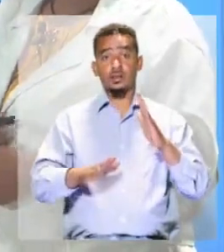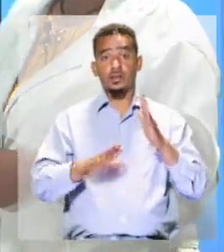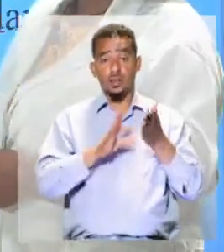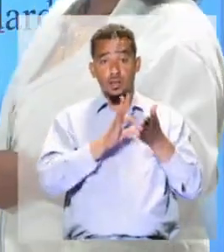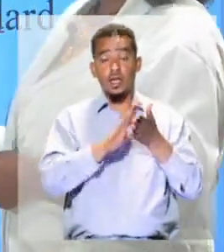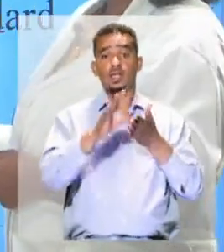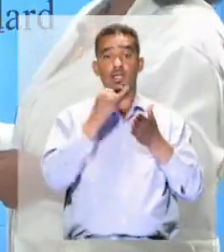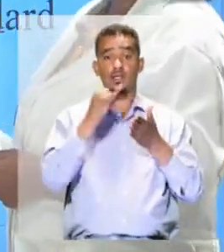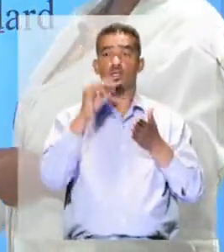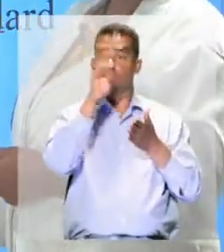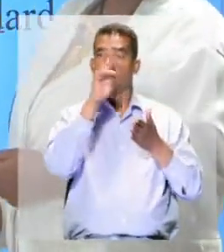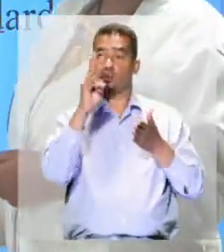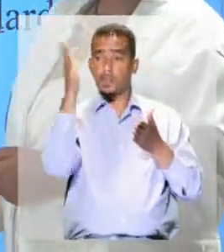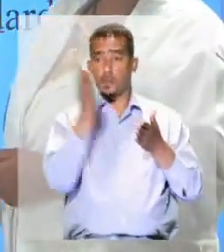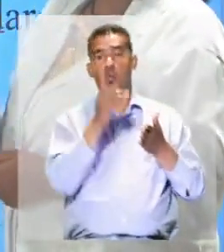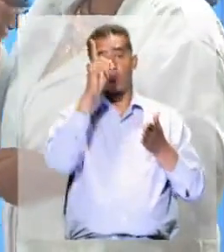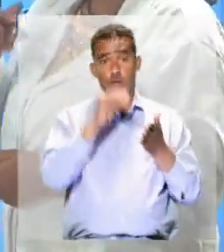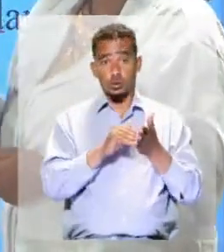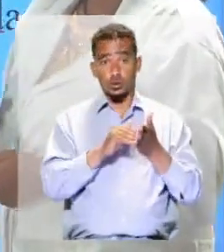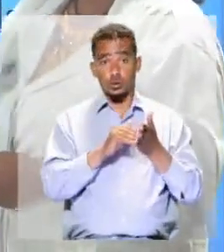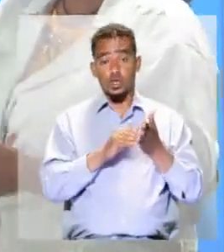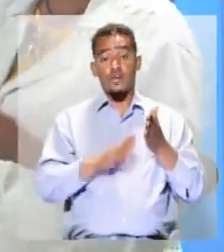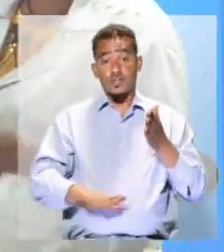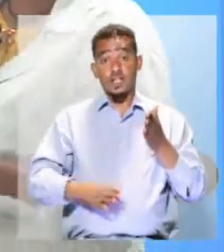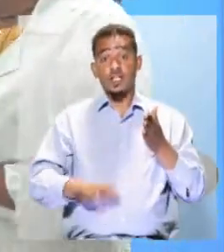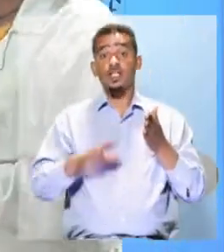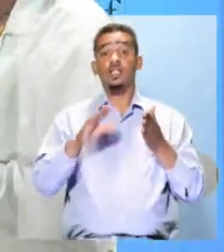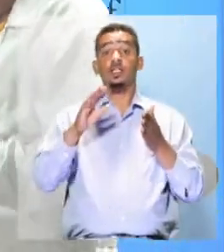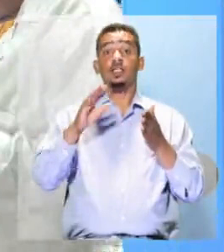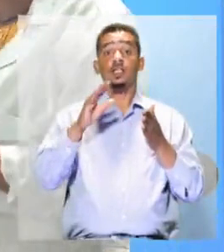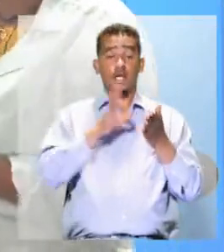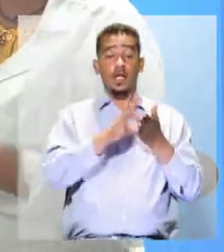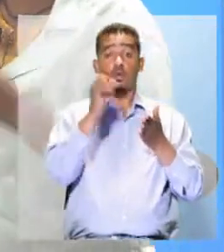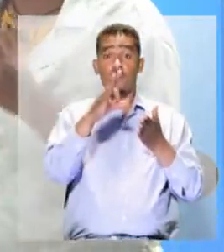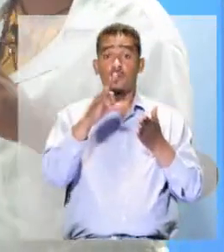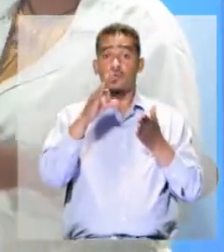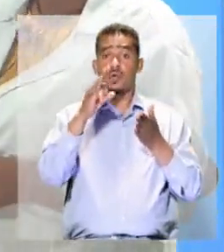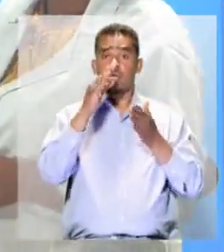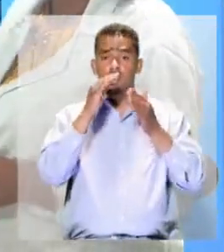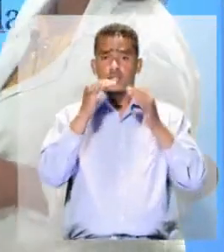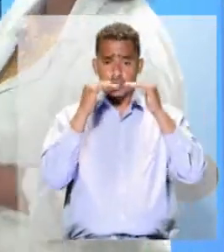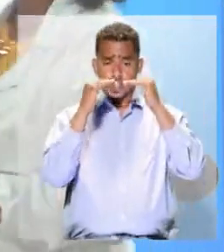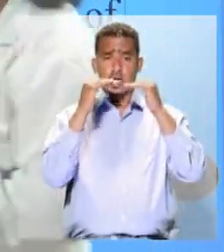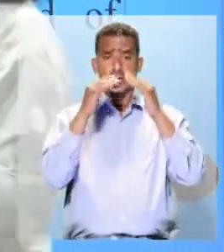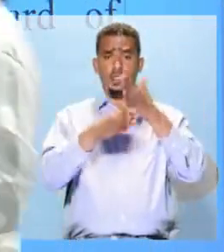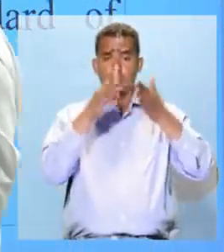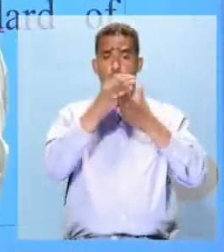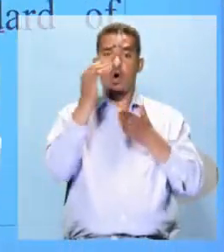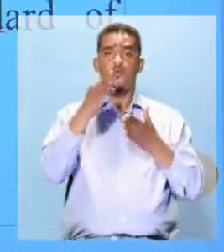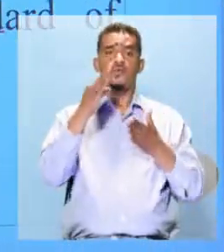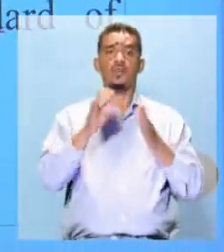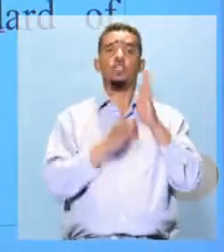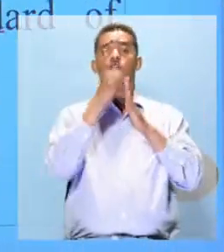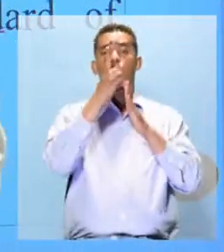developing country, it is 22 per 1,000. But the fertility rate of Africa, it is greater than the standard of developing country, that